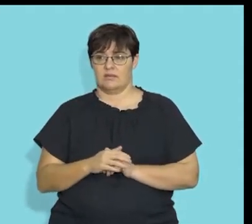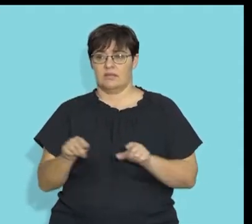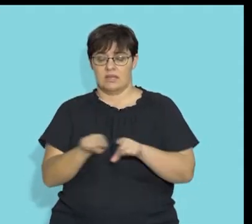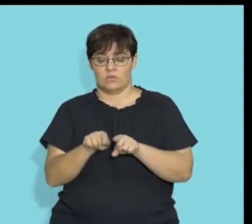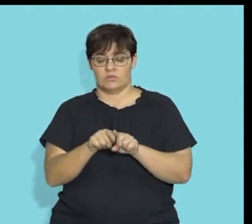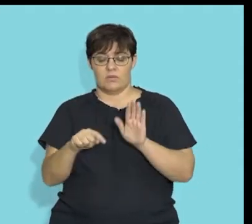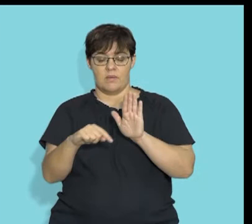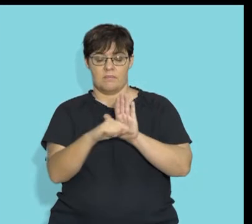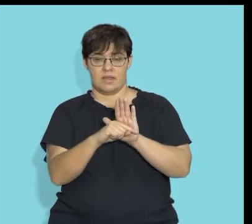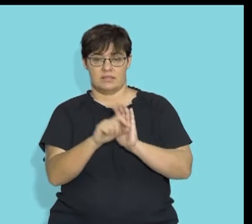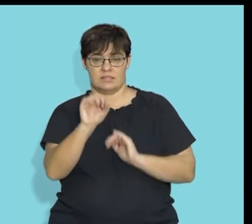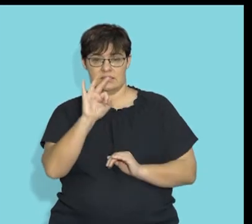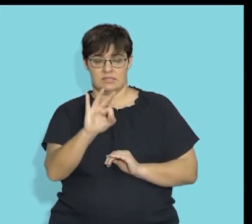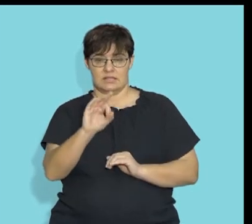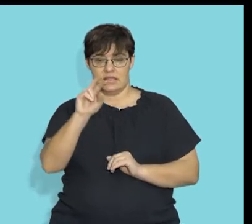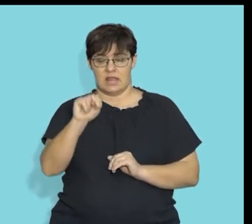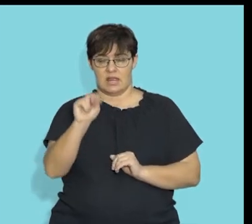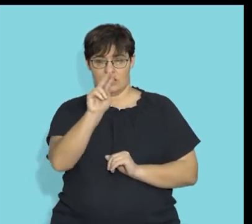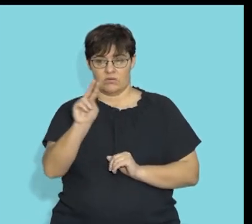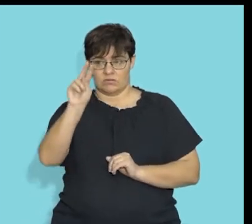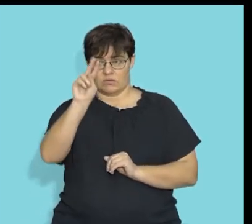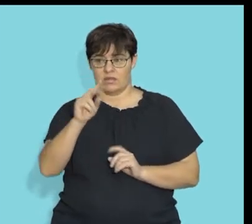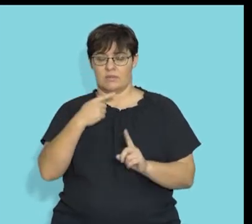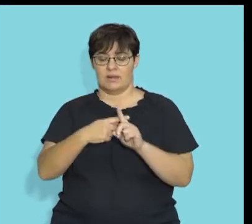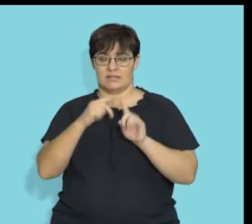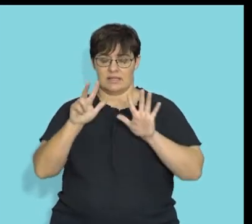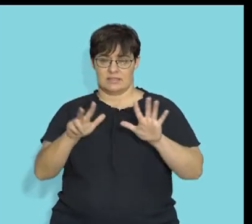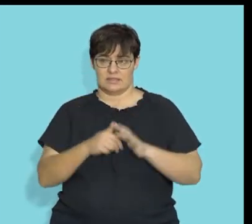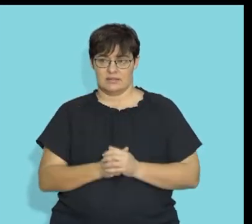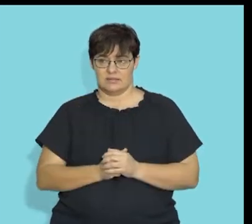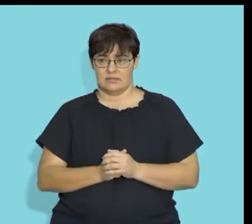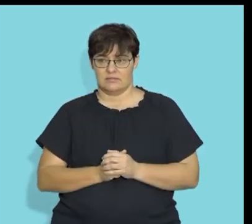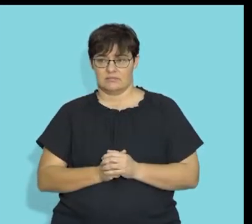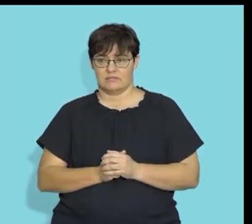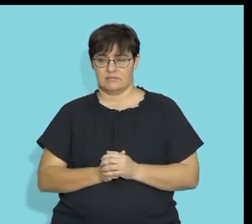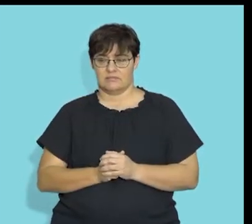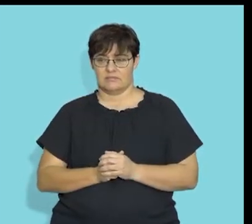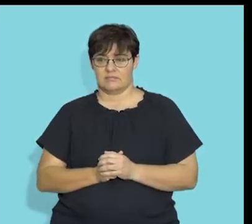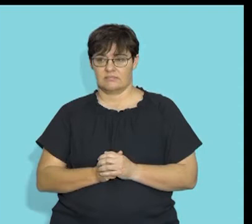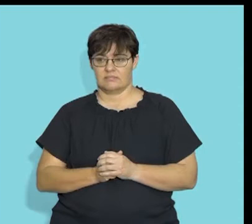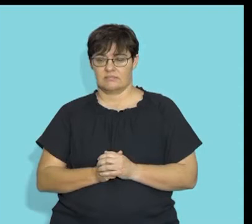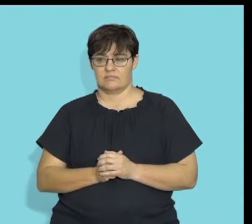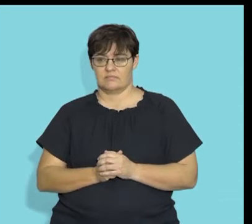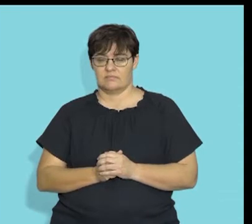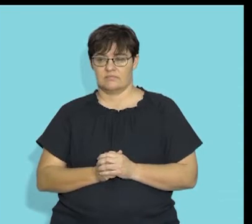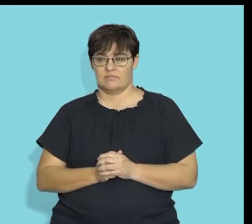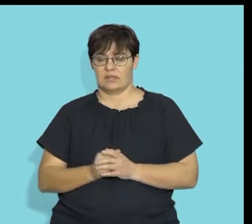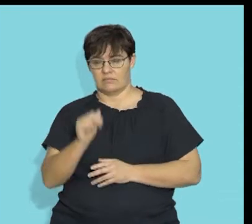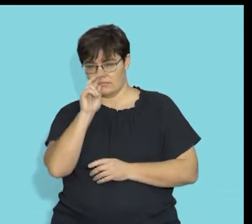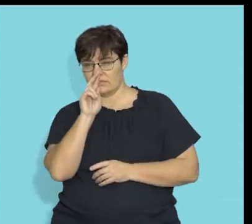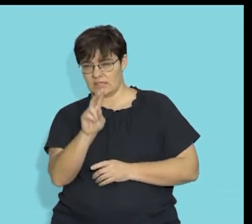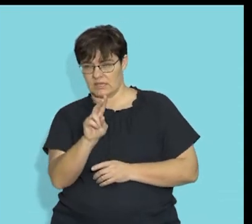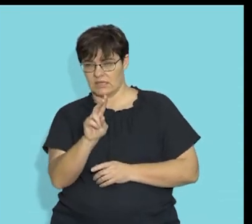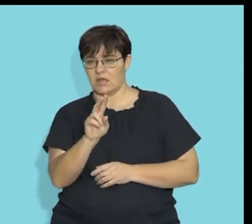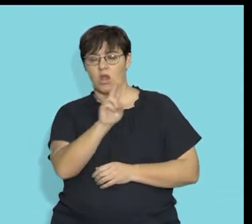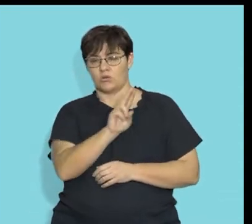25,939 is equal to negative 3n squared plus 8. I can see